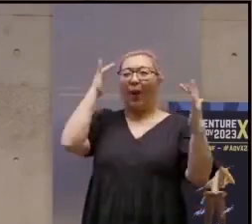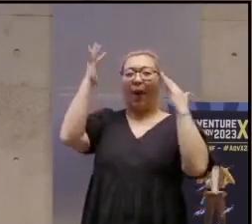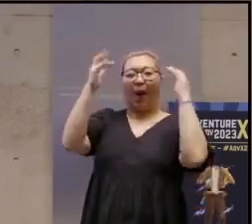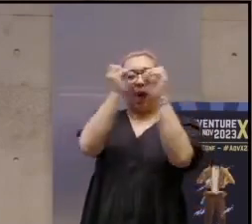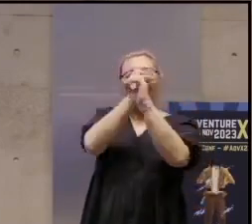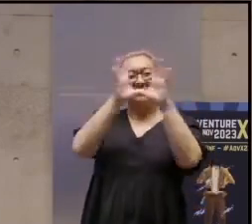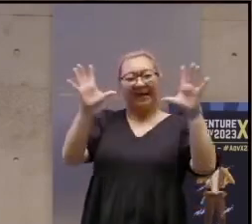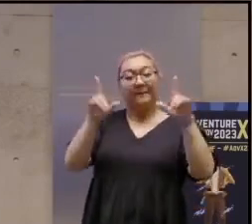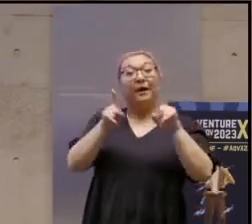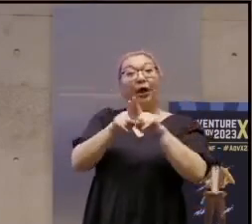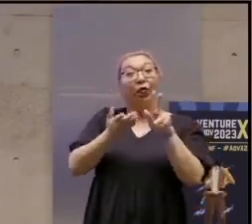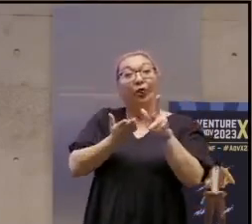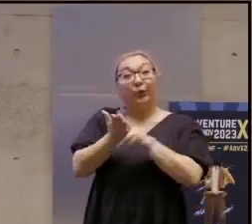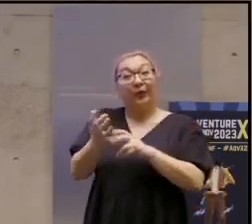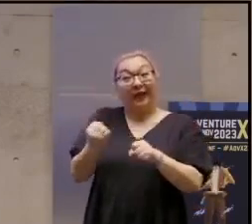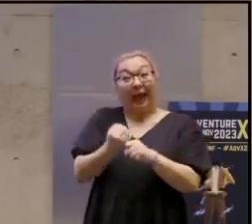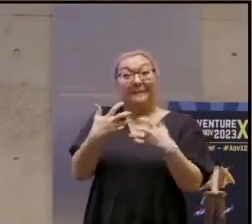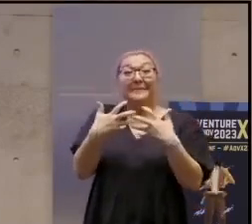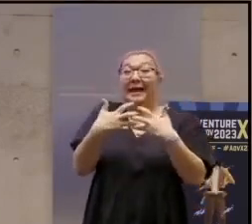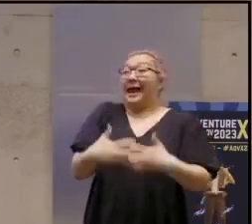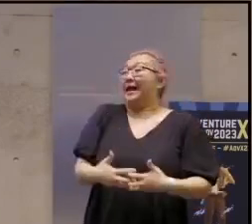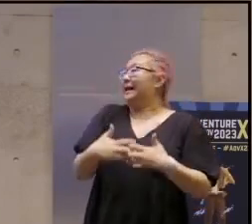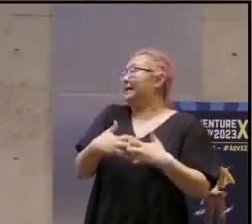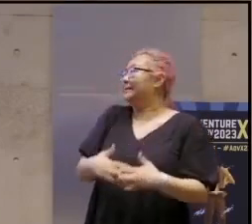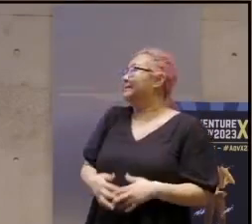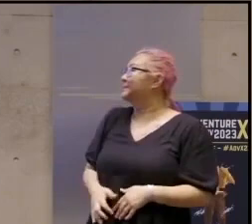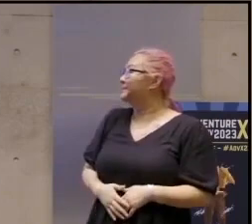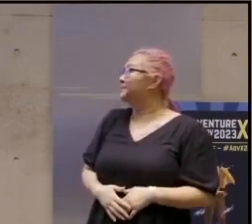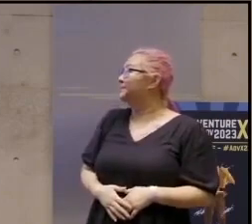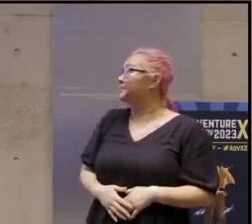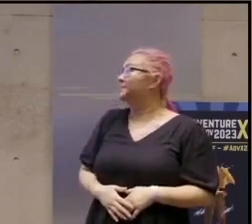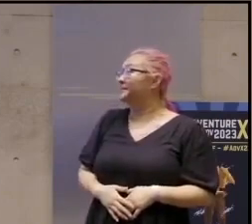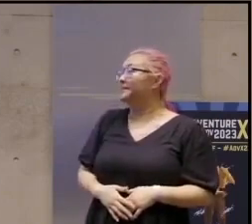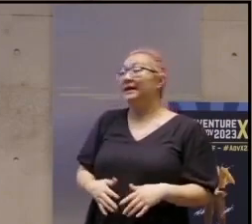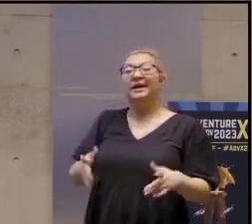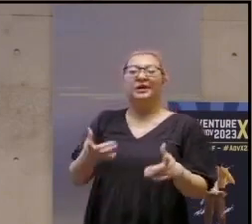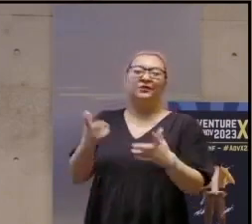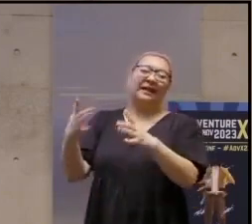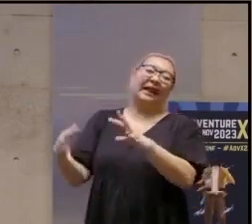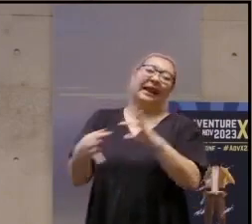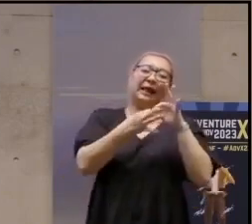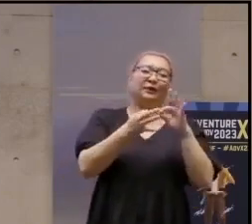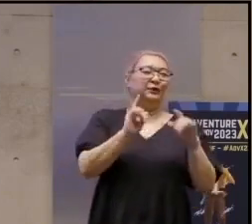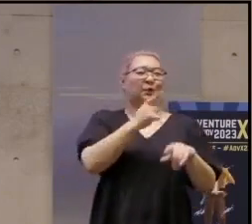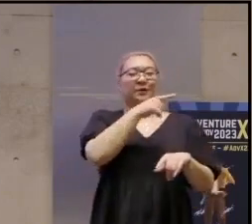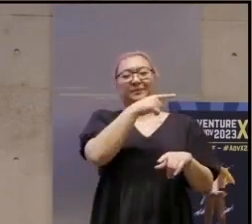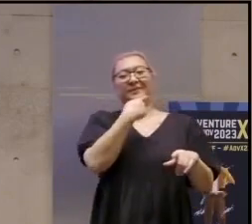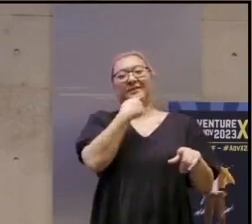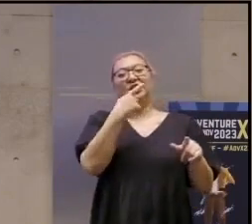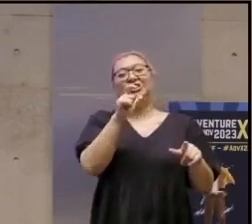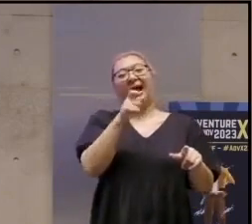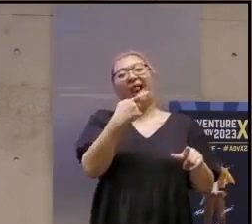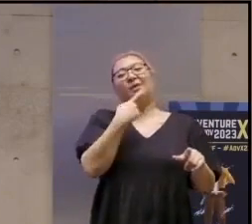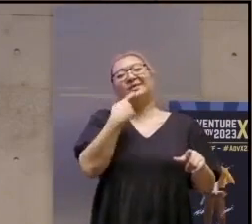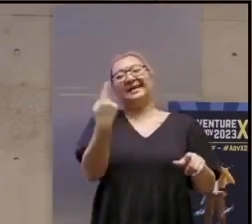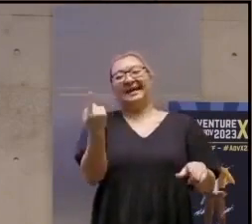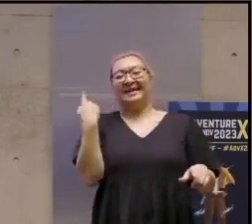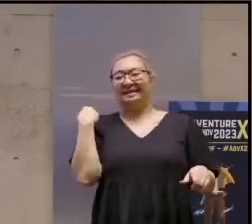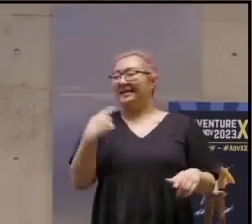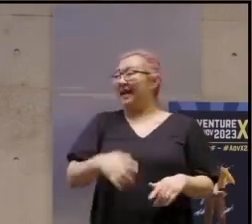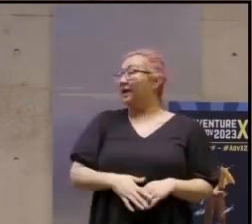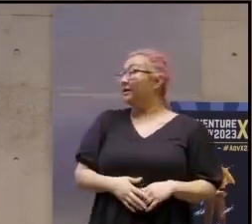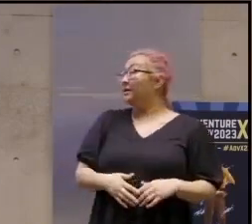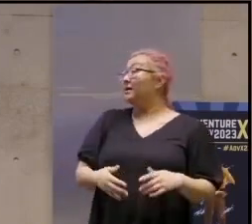game mechanics, which is really ties in with what Chela was saying yesterday. In fact, if I had to do Will Always